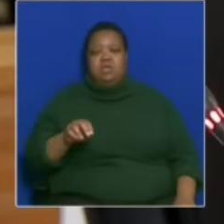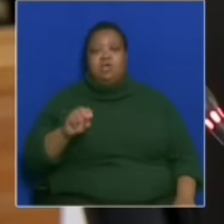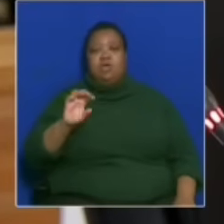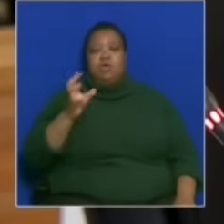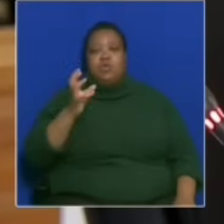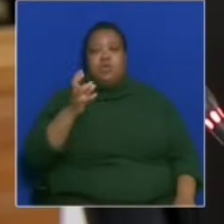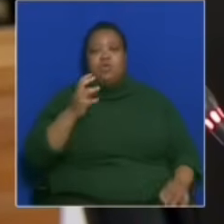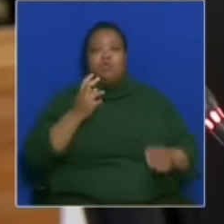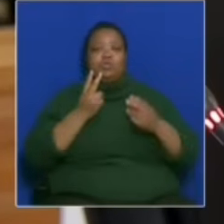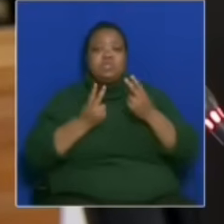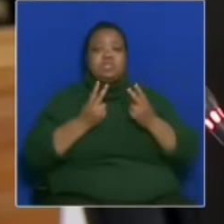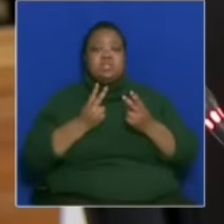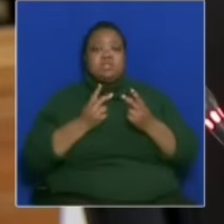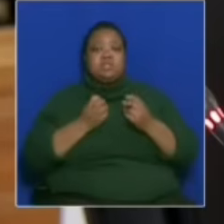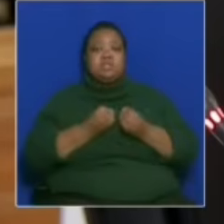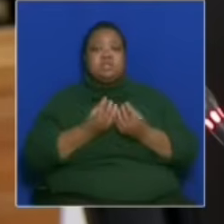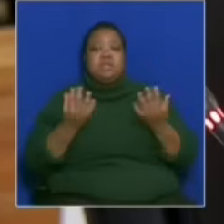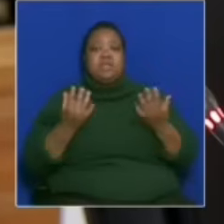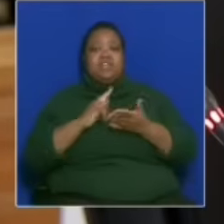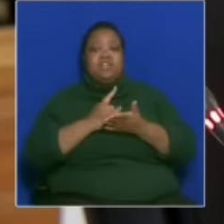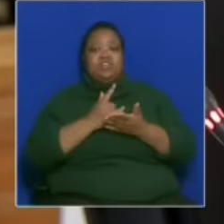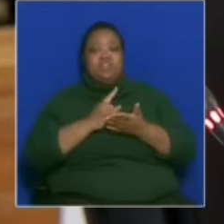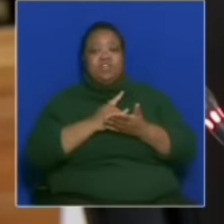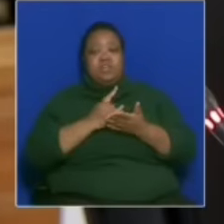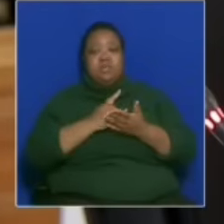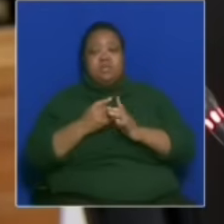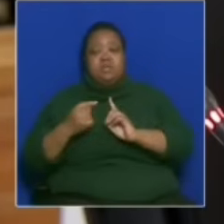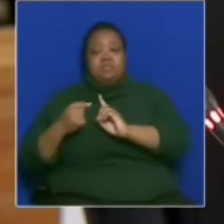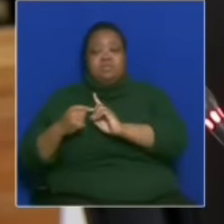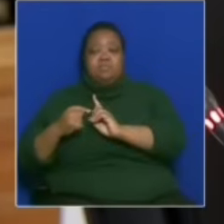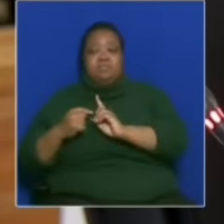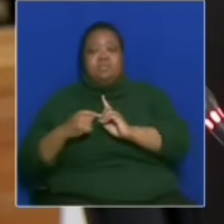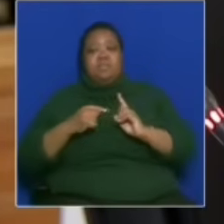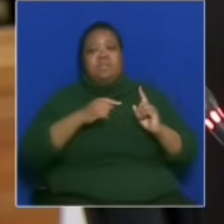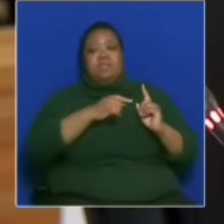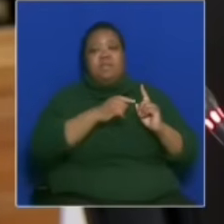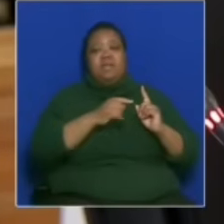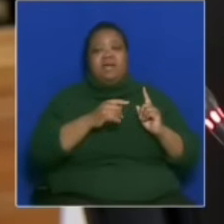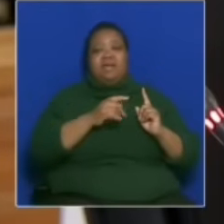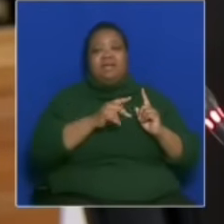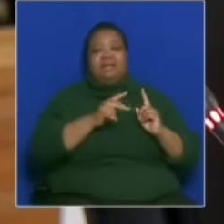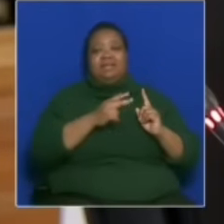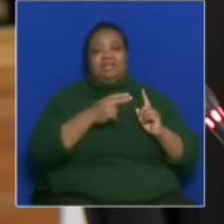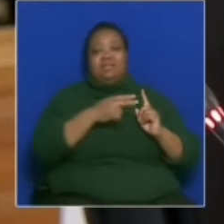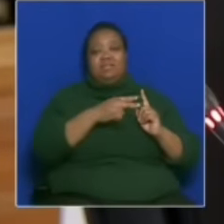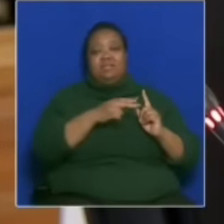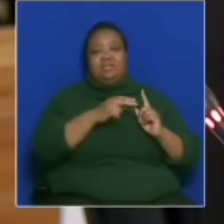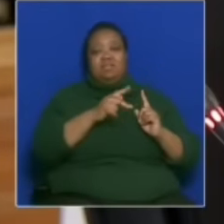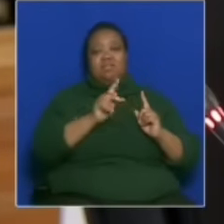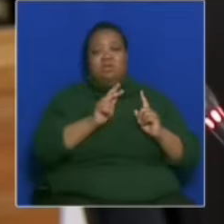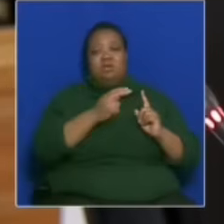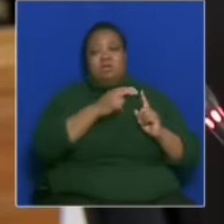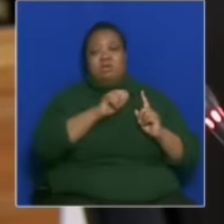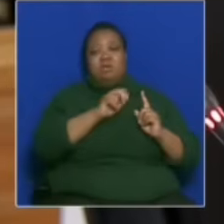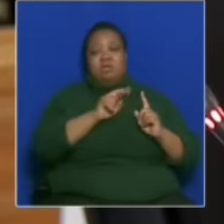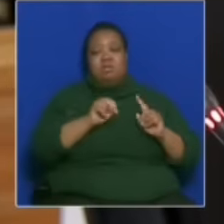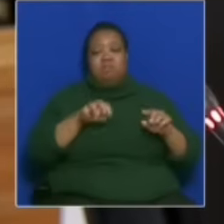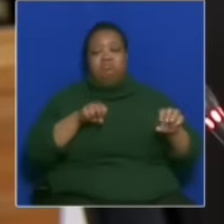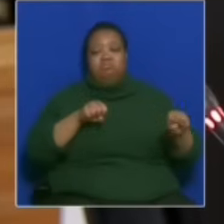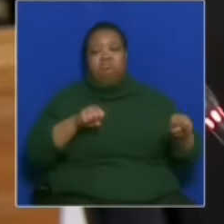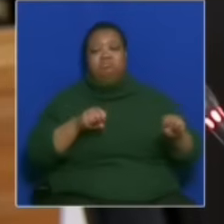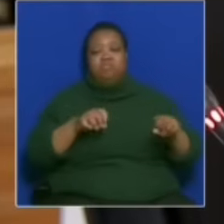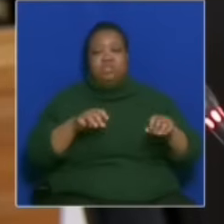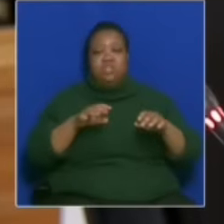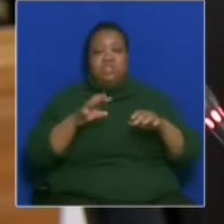where Mr. Sayed and General Khan exchange information about raids on Gold Leaf and